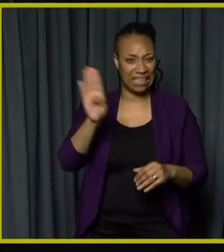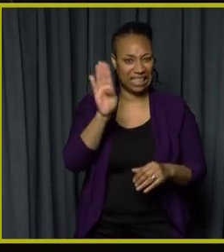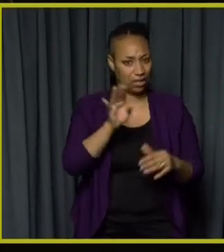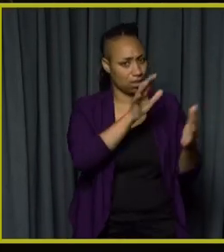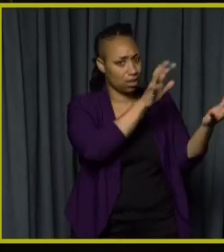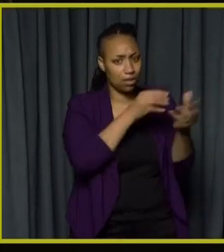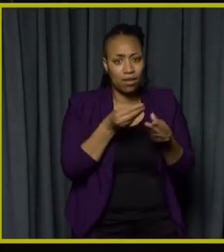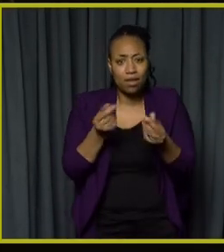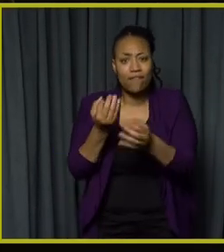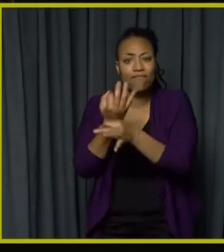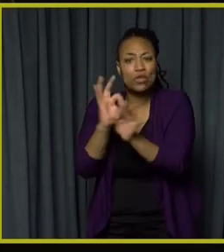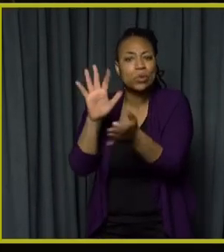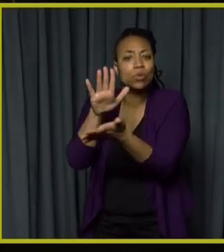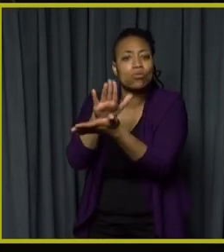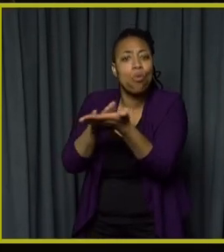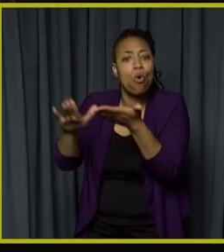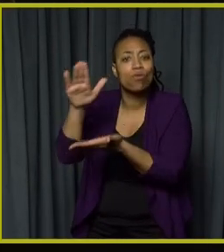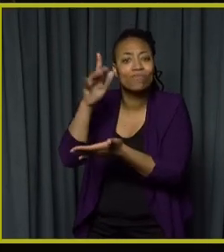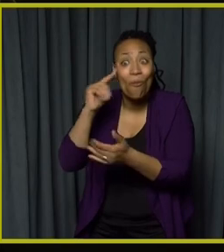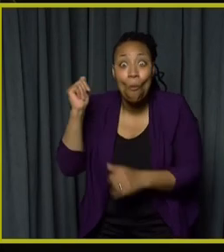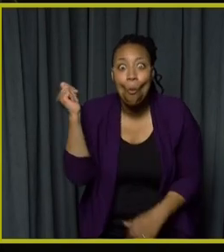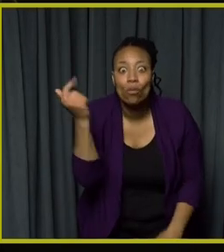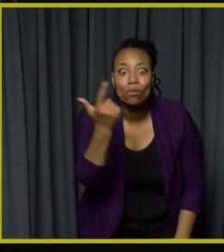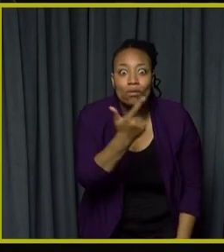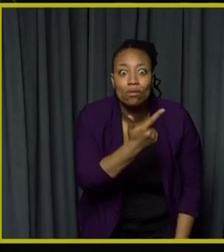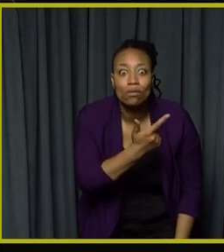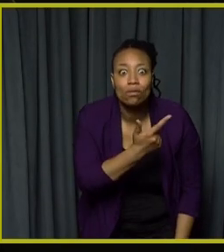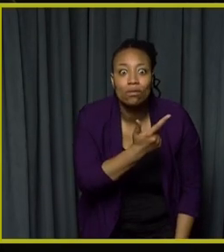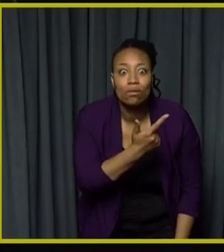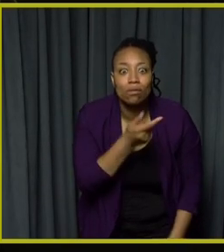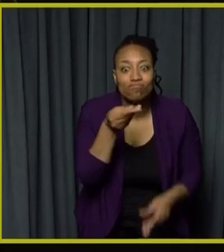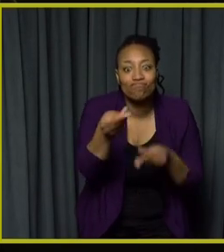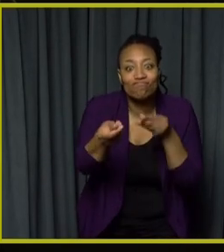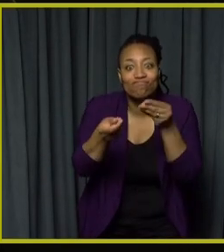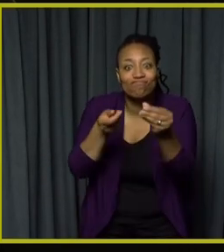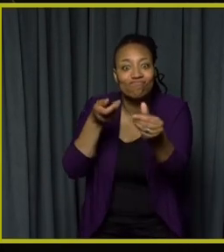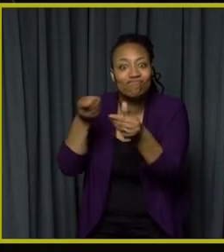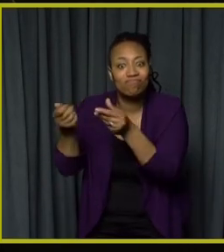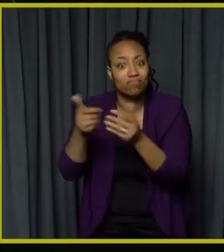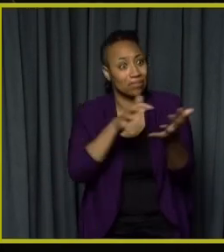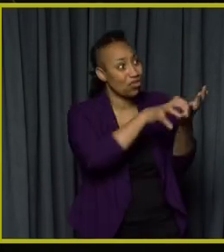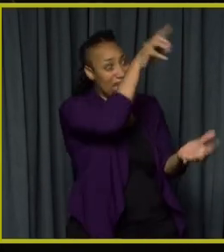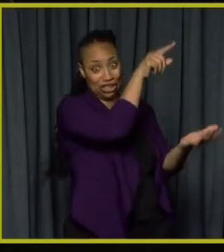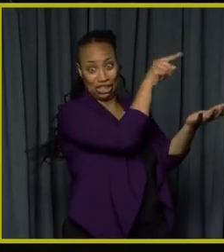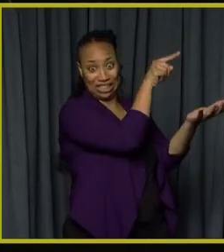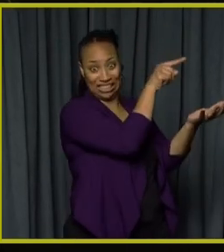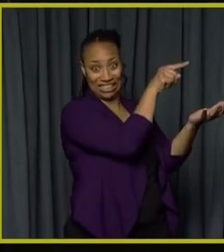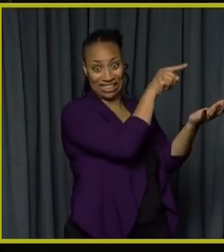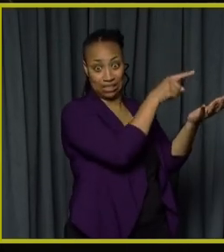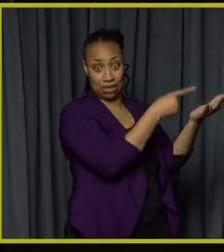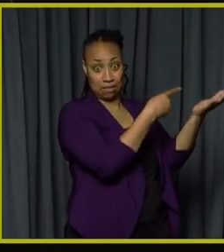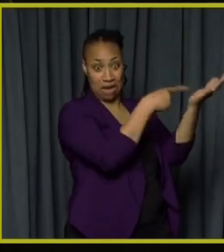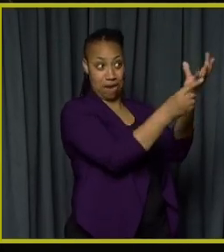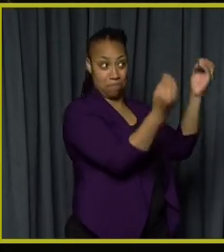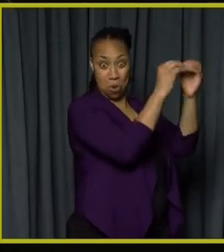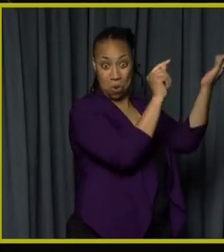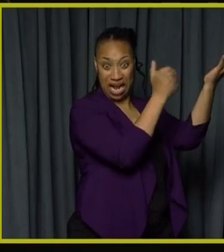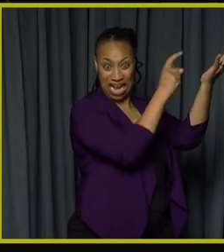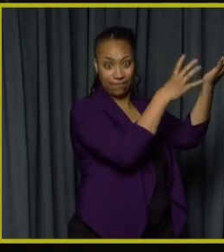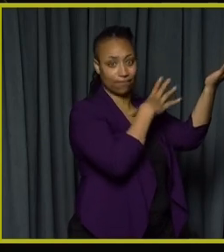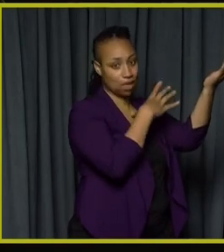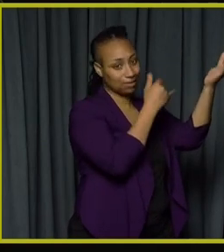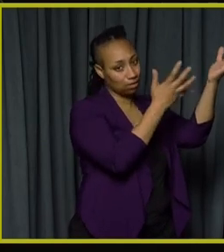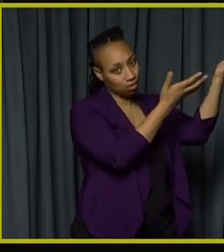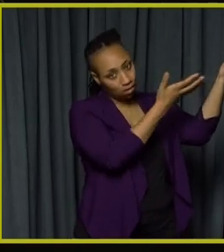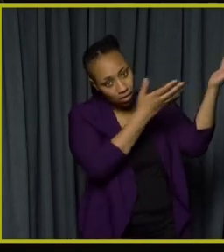all. If we implemented a wealth tax on the richest households in the country, we would raise $270 billion a year